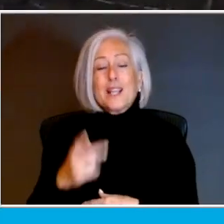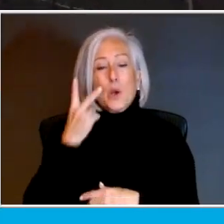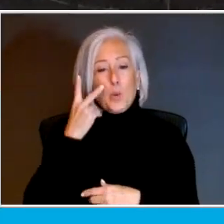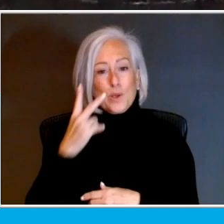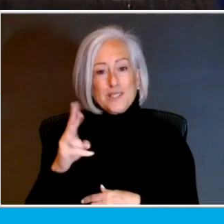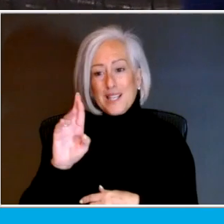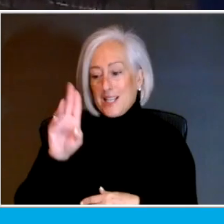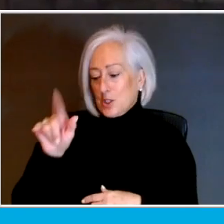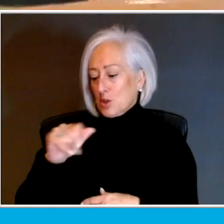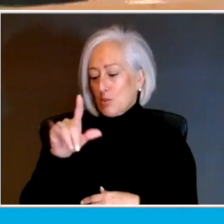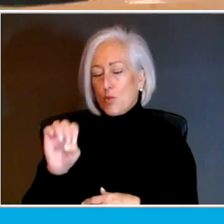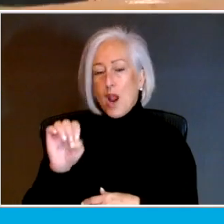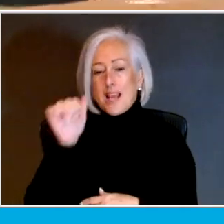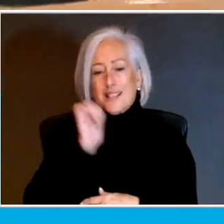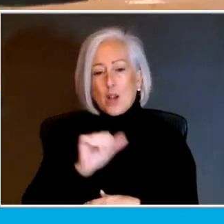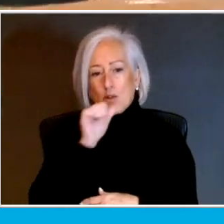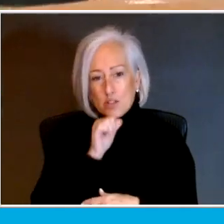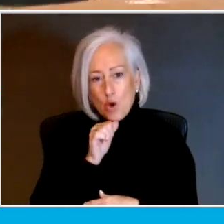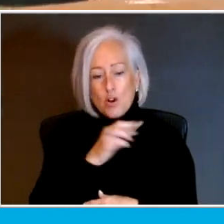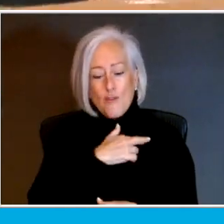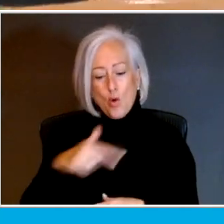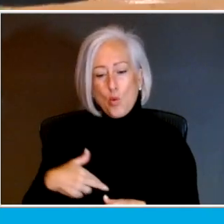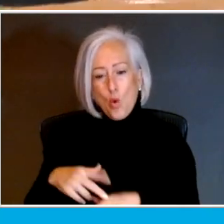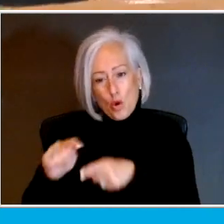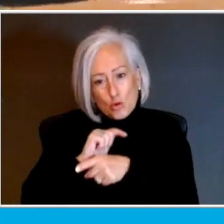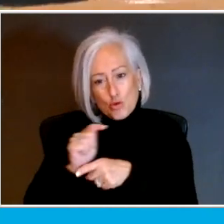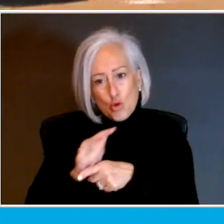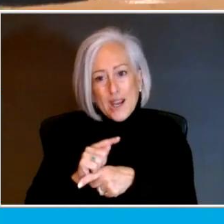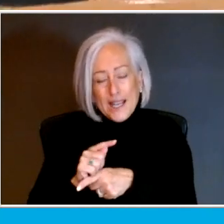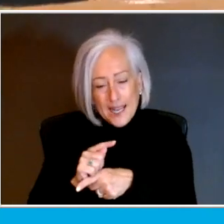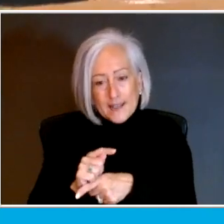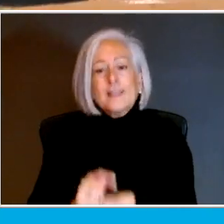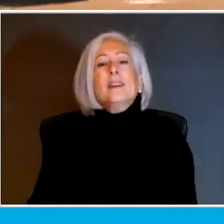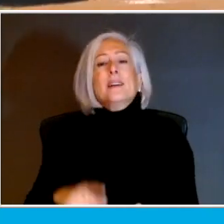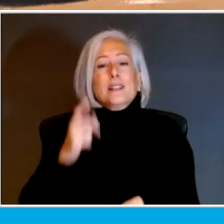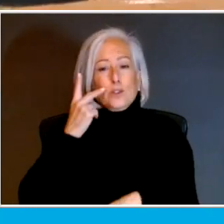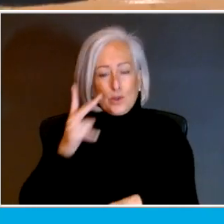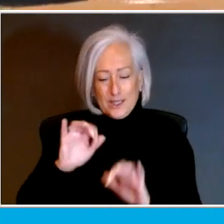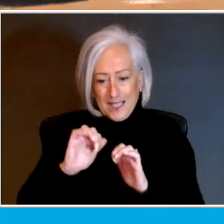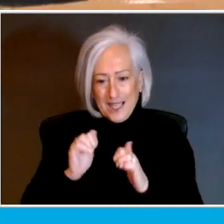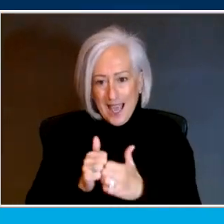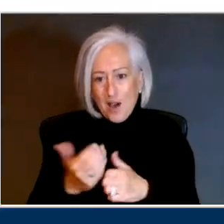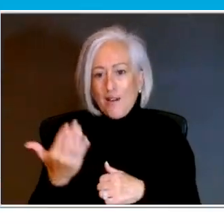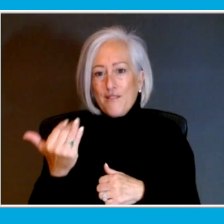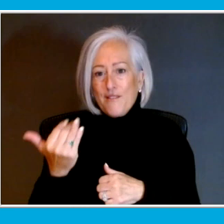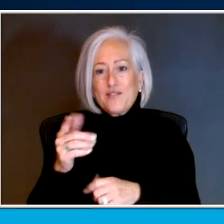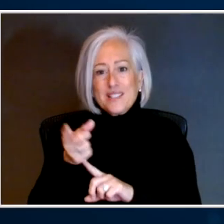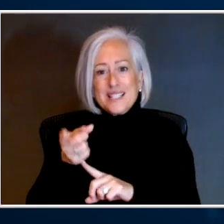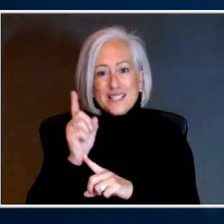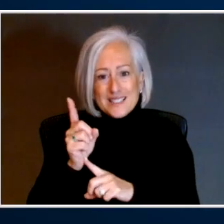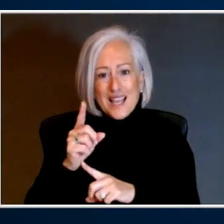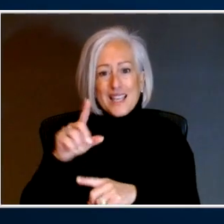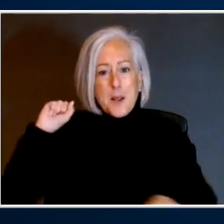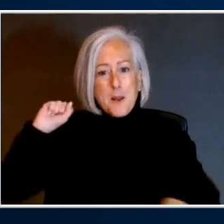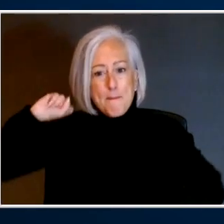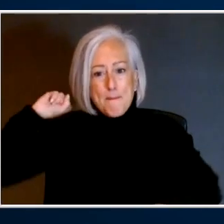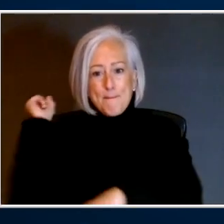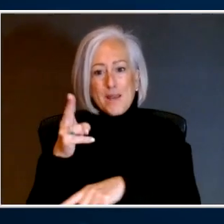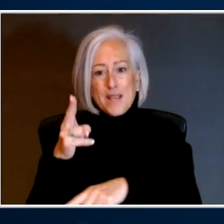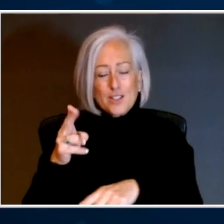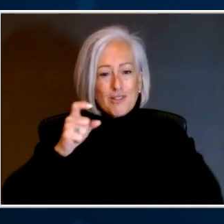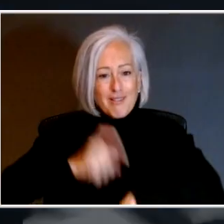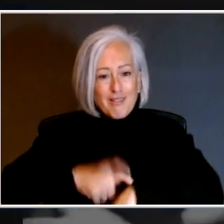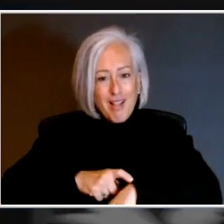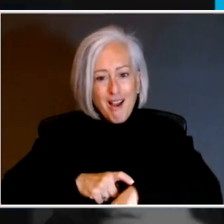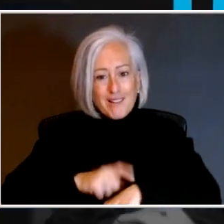Surprise, Arizona, and ask the Royals top doc how a 15-second pitch clock changes the game. That's Friday at 8.